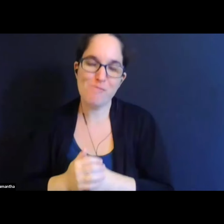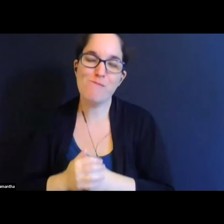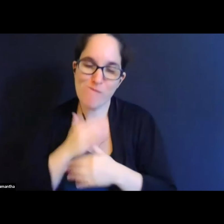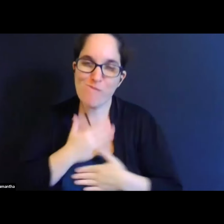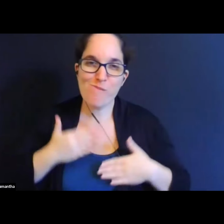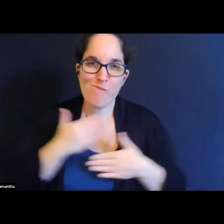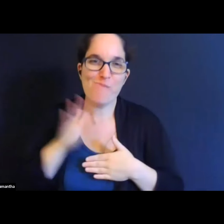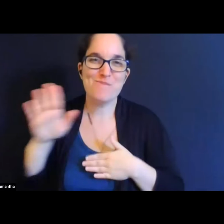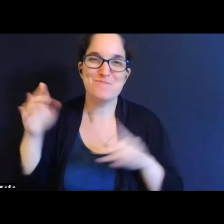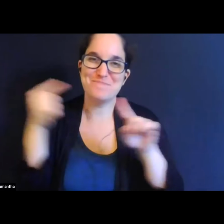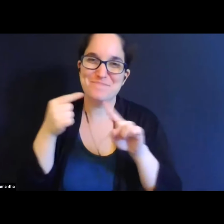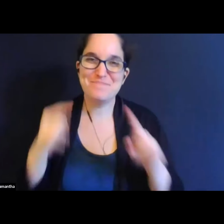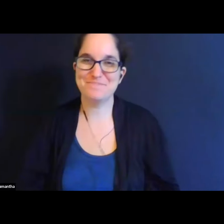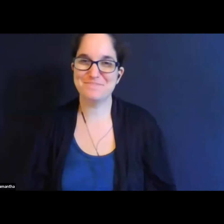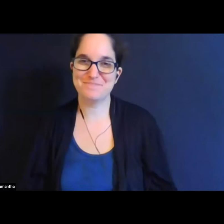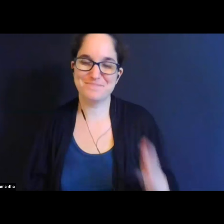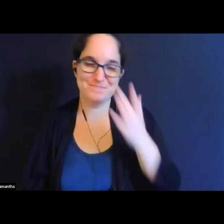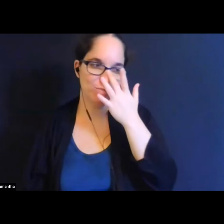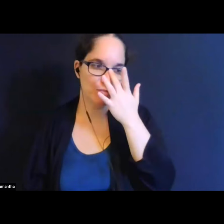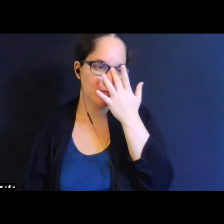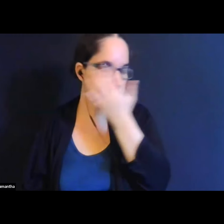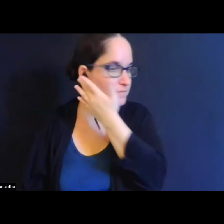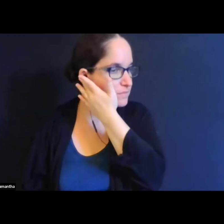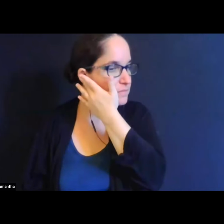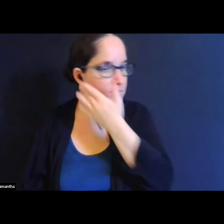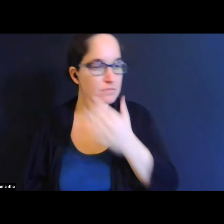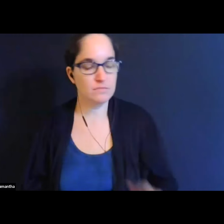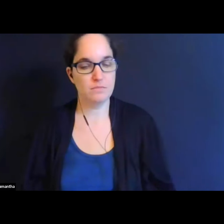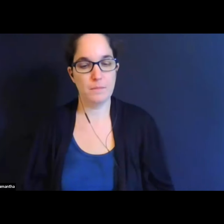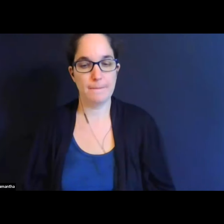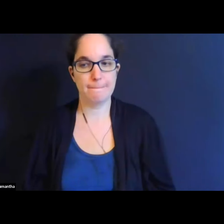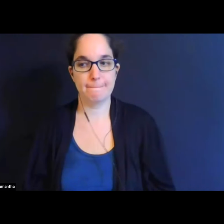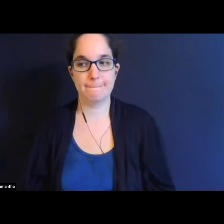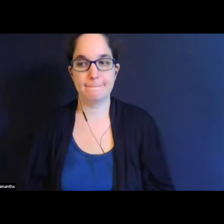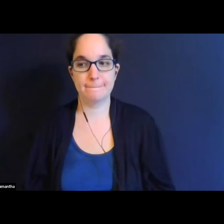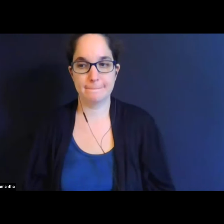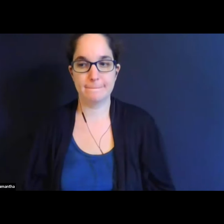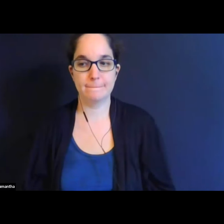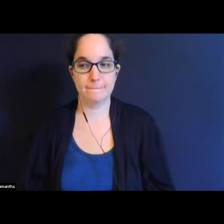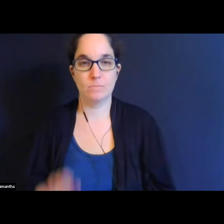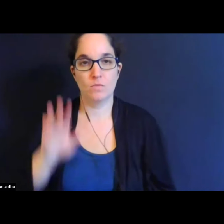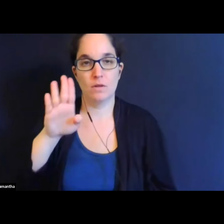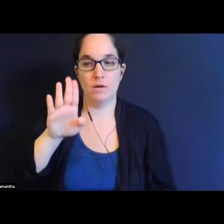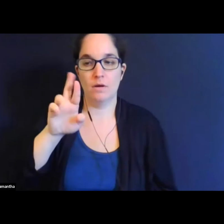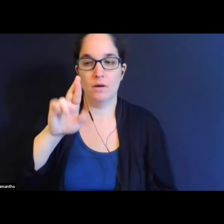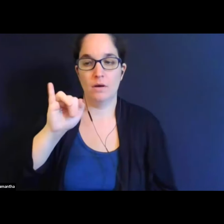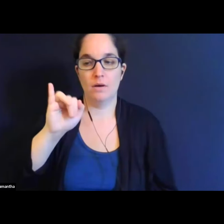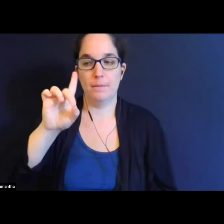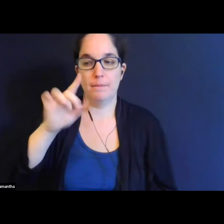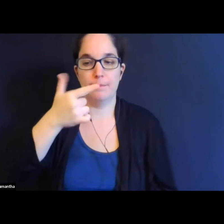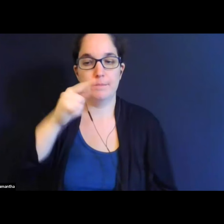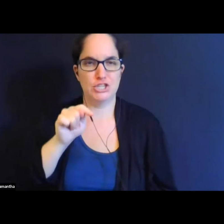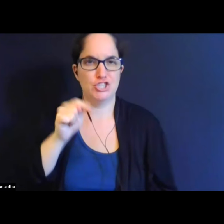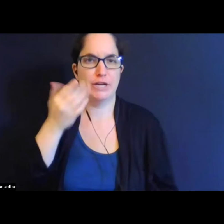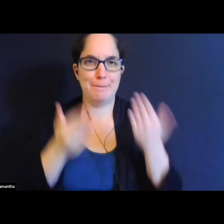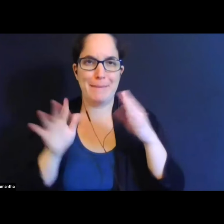it. And I just did want to circle back. I know Bridget might have had to jump off, but